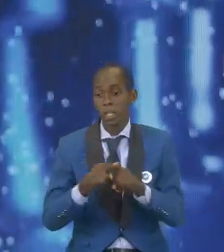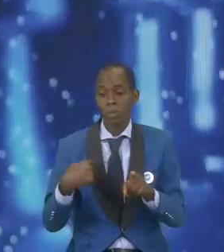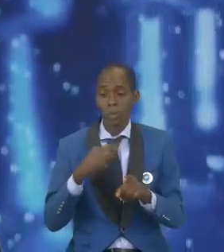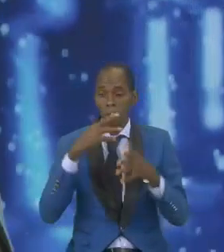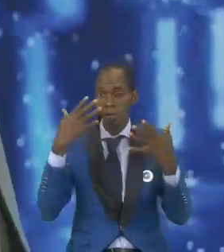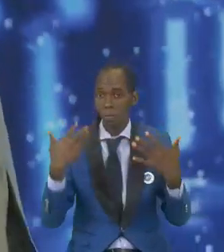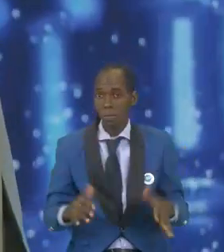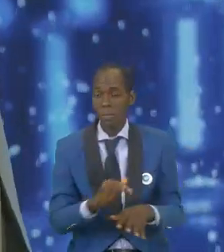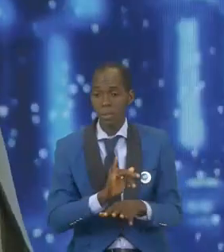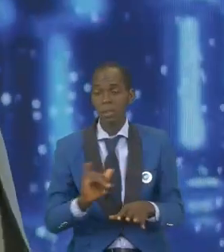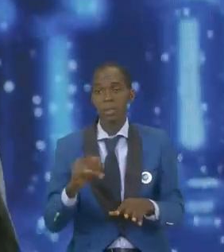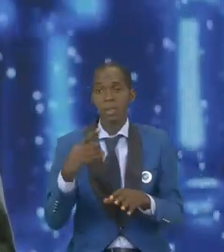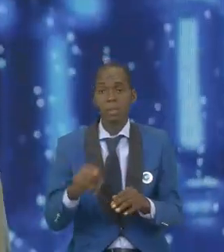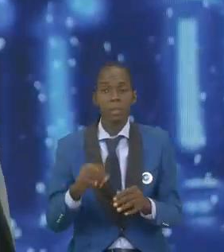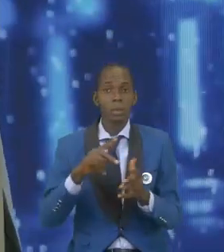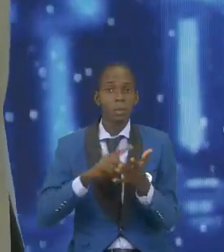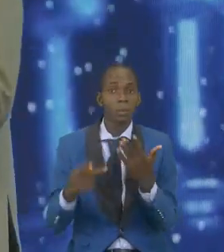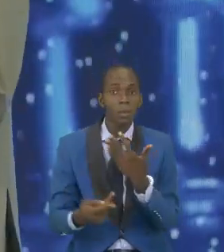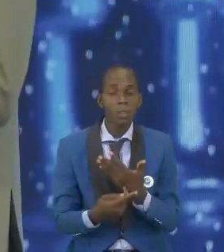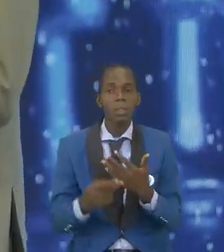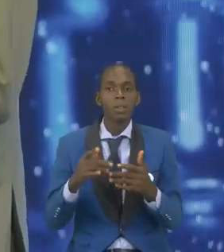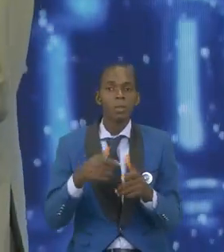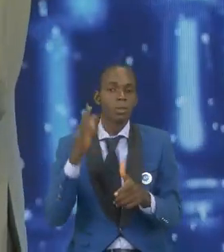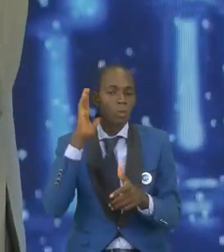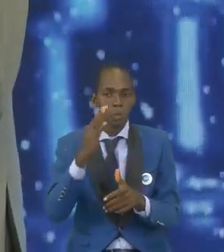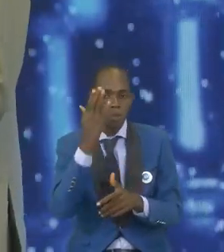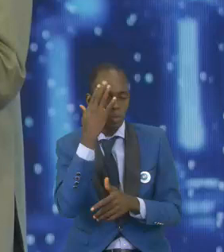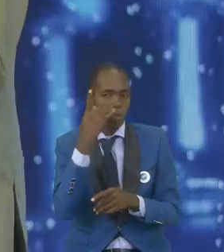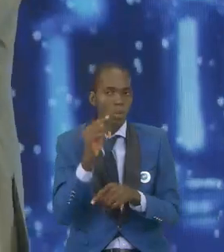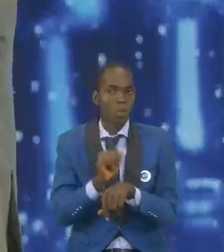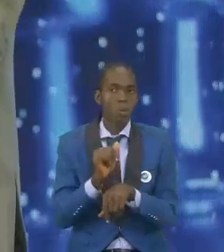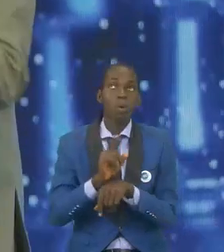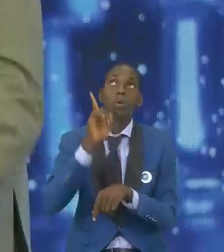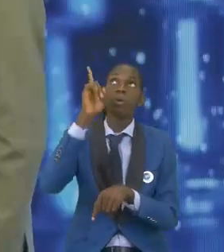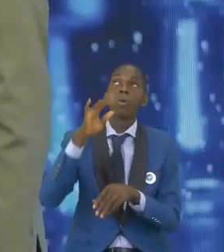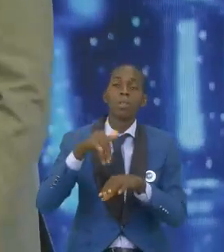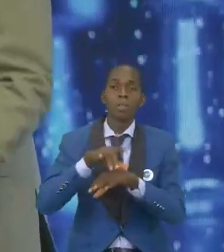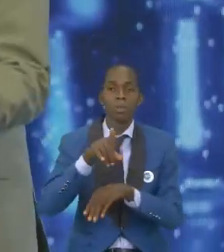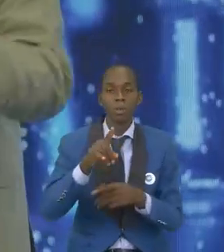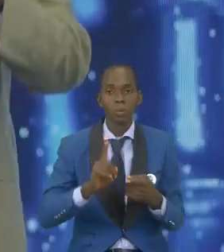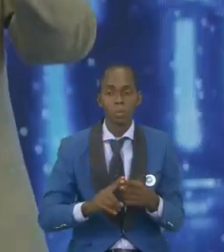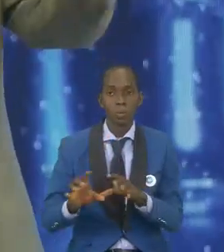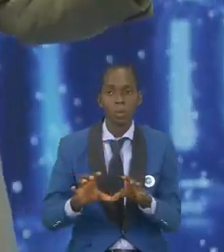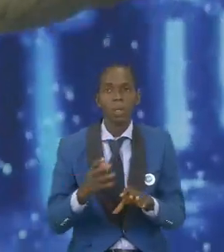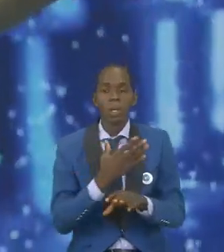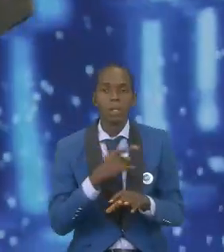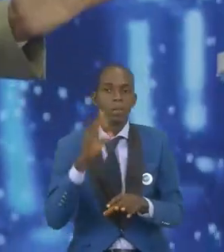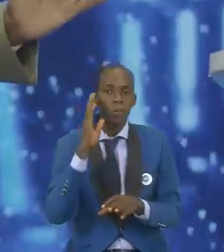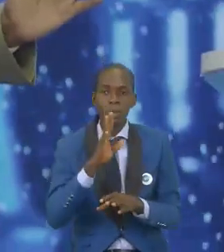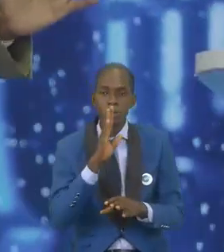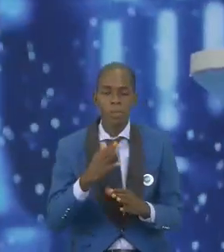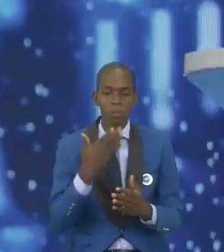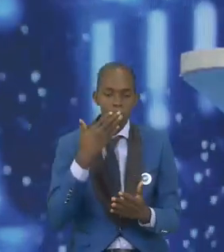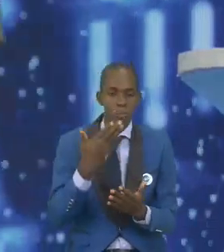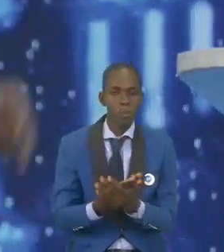and I will be well trained, fortified for the task ahead of me. Now,